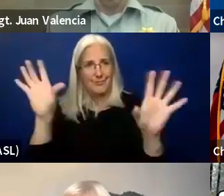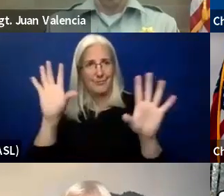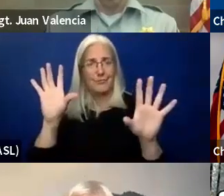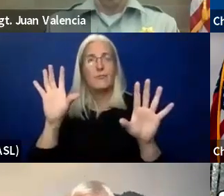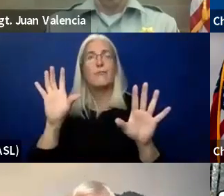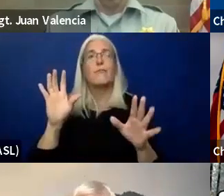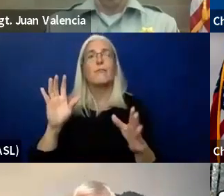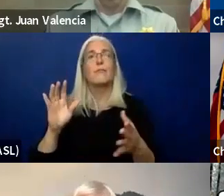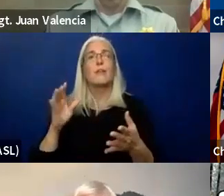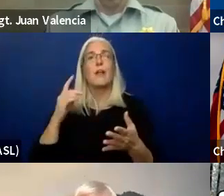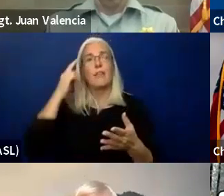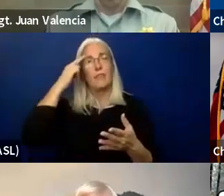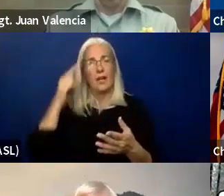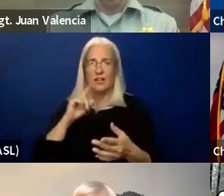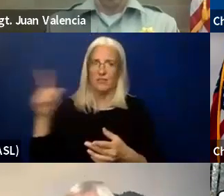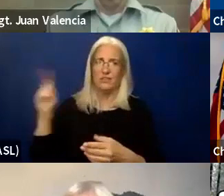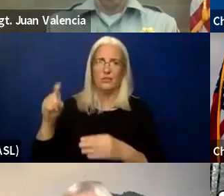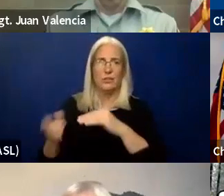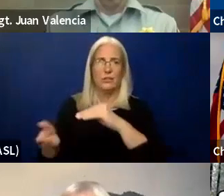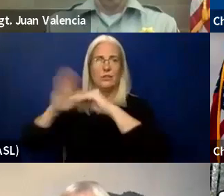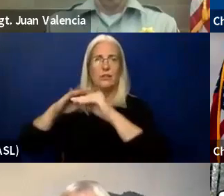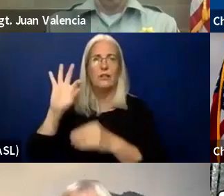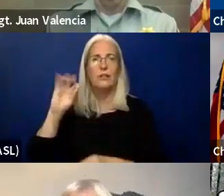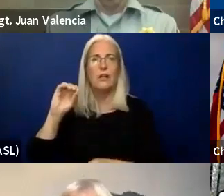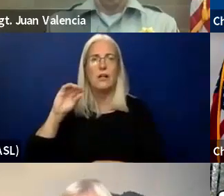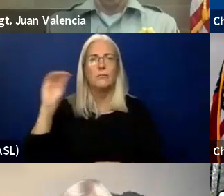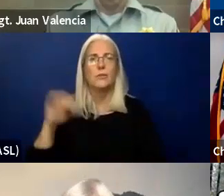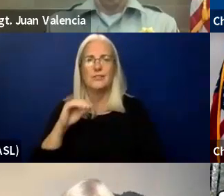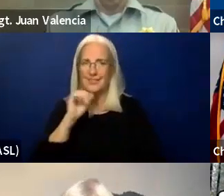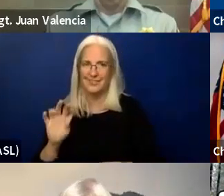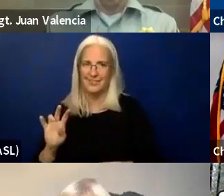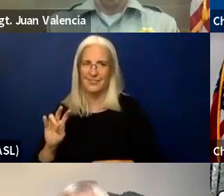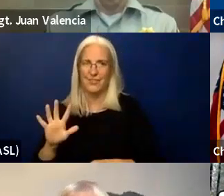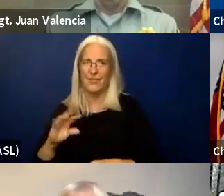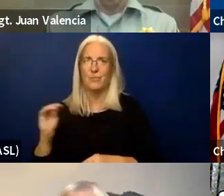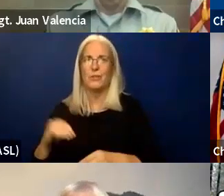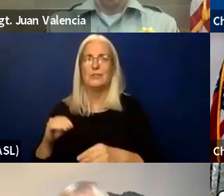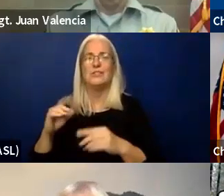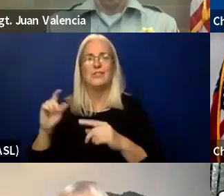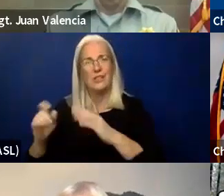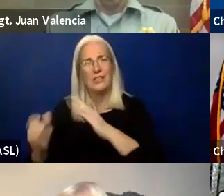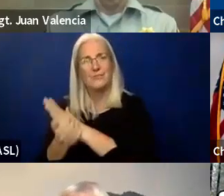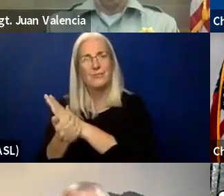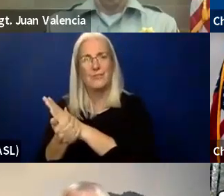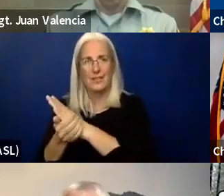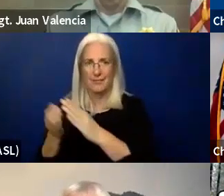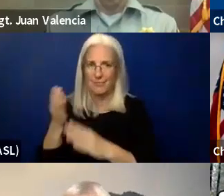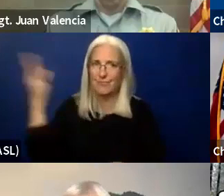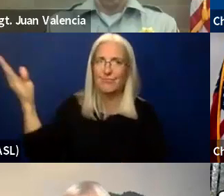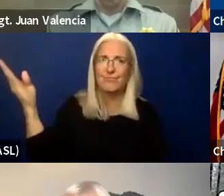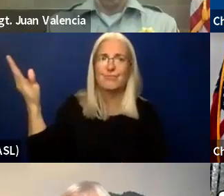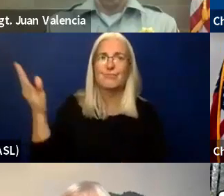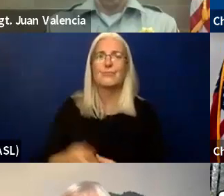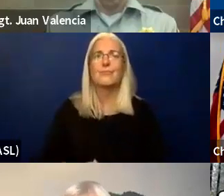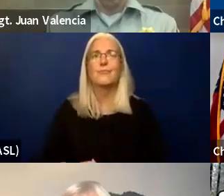to go up to 90%. That provision, my bill, was put into the COVID bill